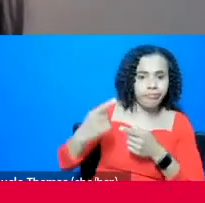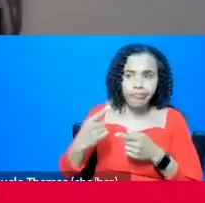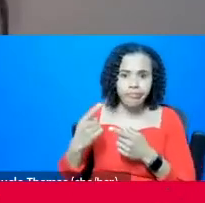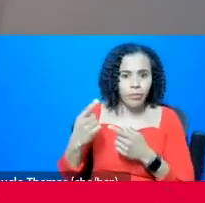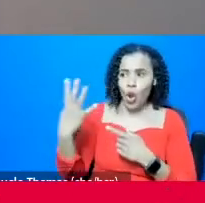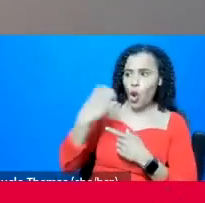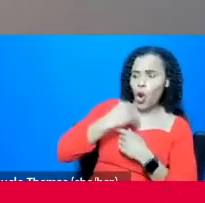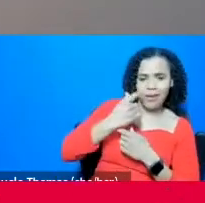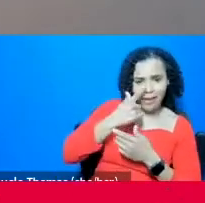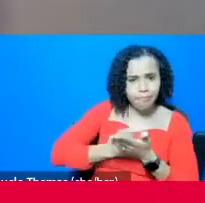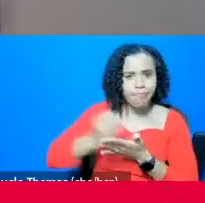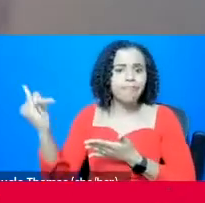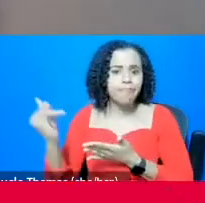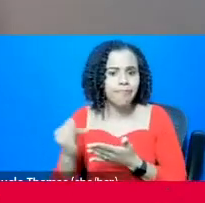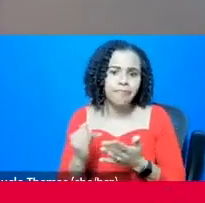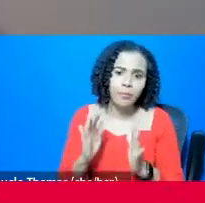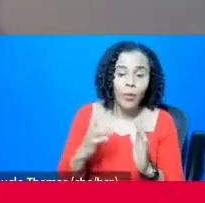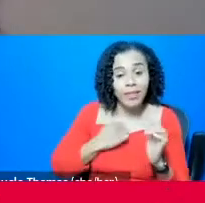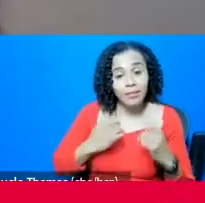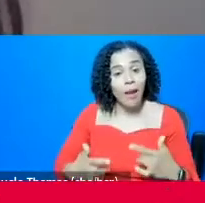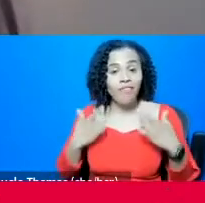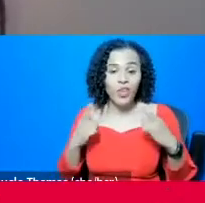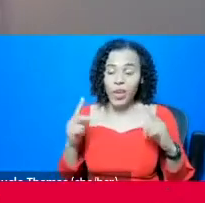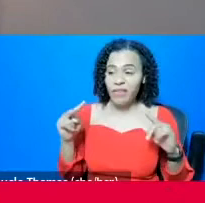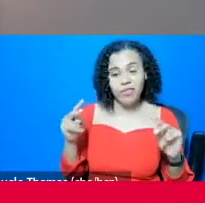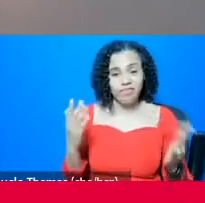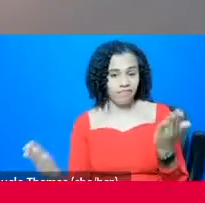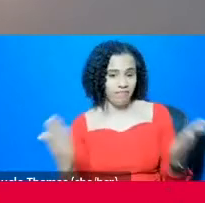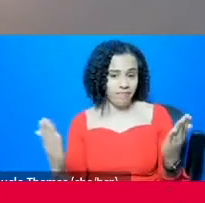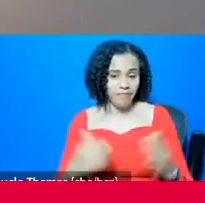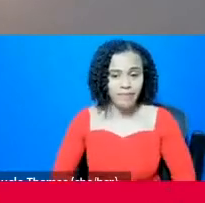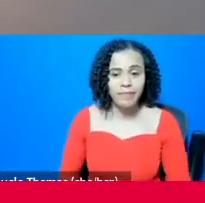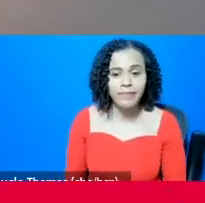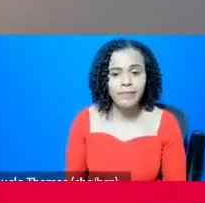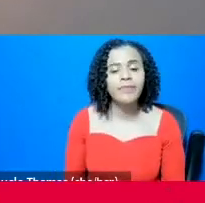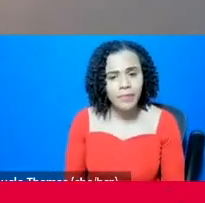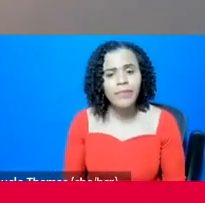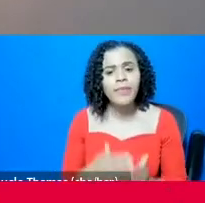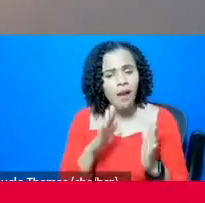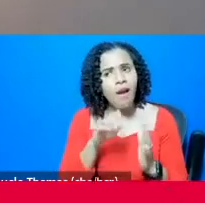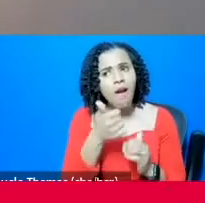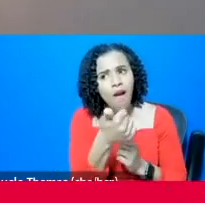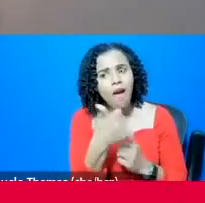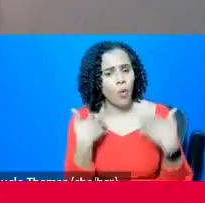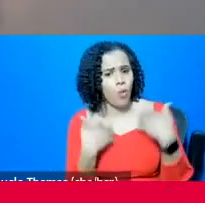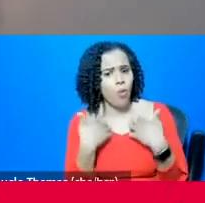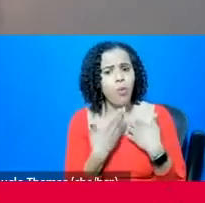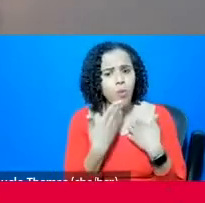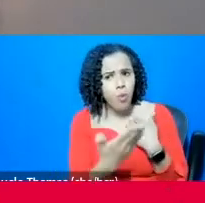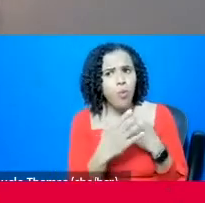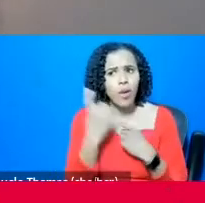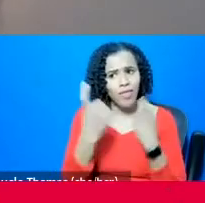that lightly. But yeah, that's just my opinion. Thanks for that, Fiona. That's actually something that I didn't consider, you know, the role